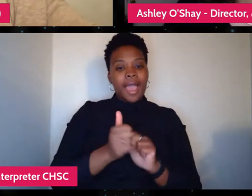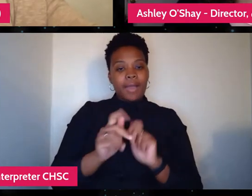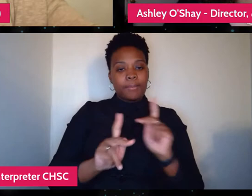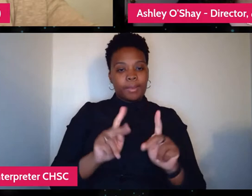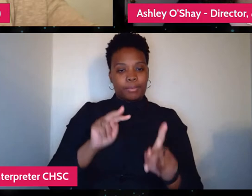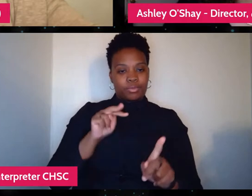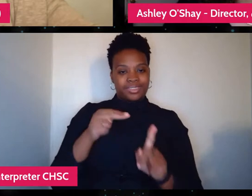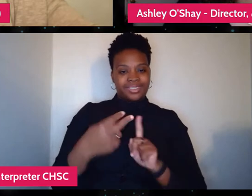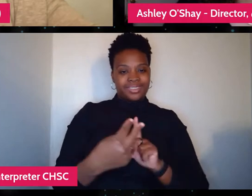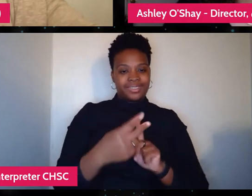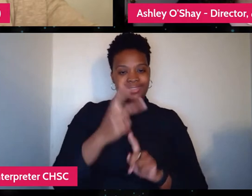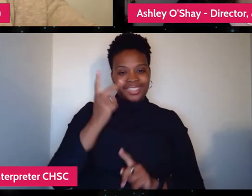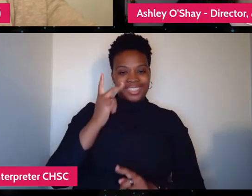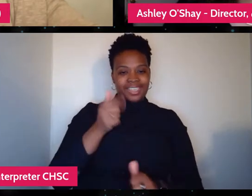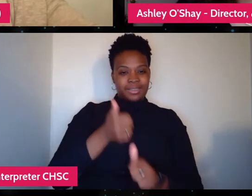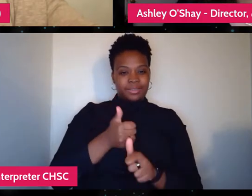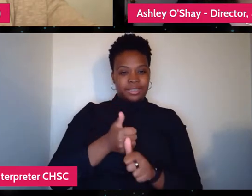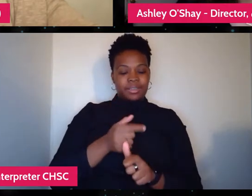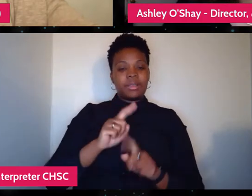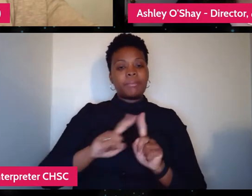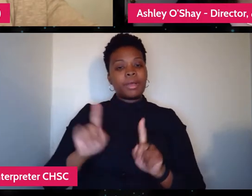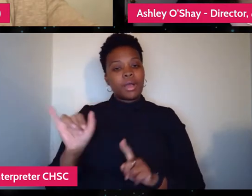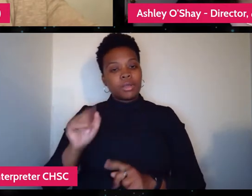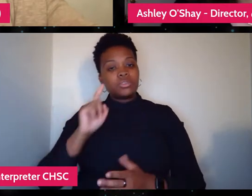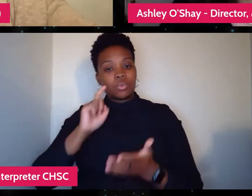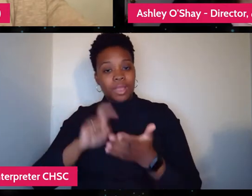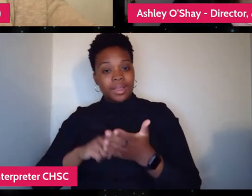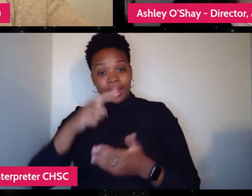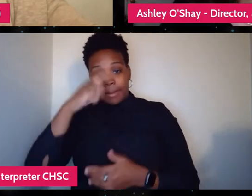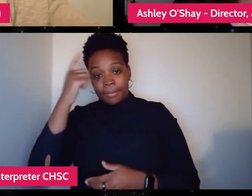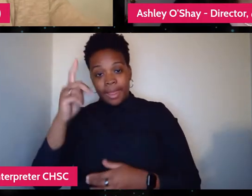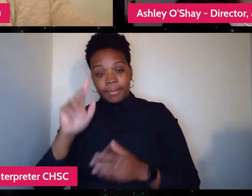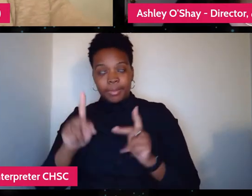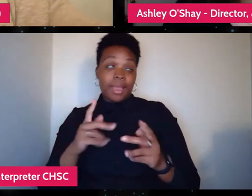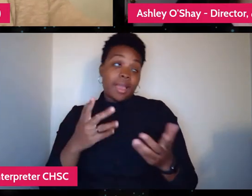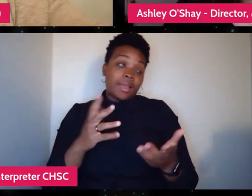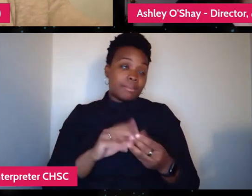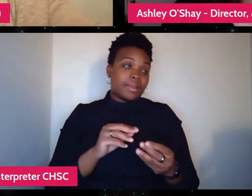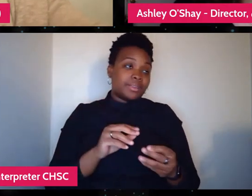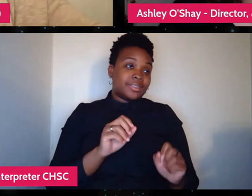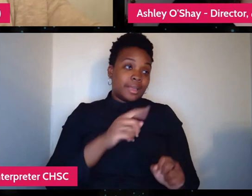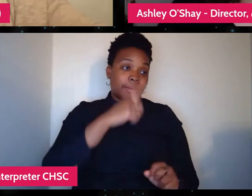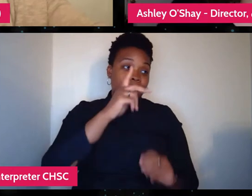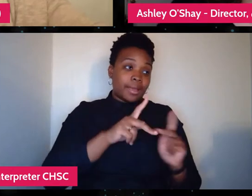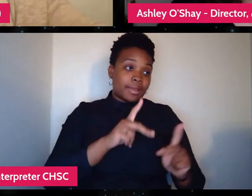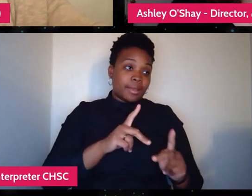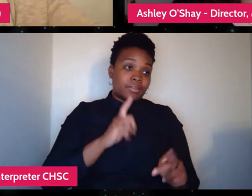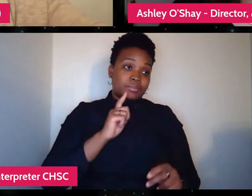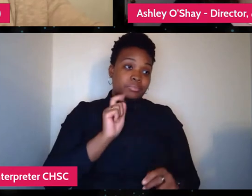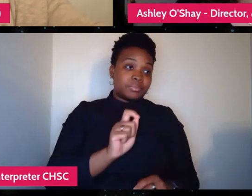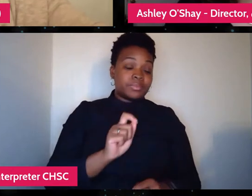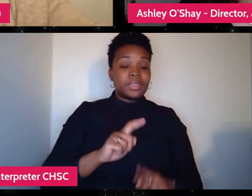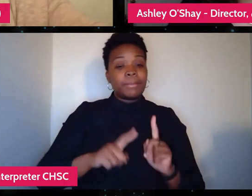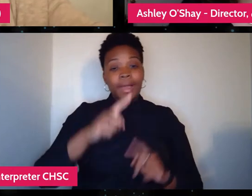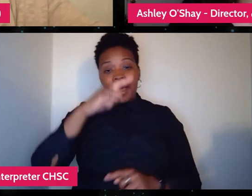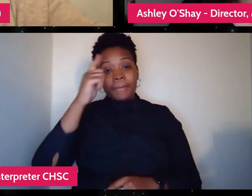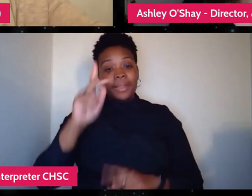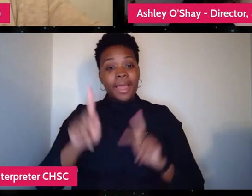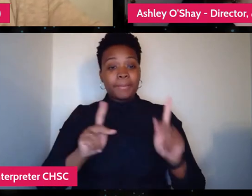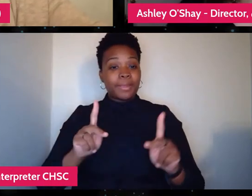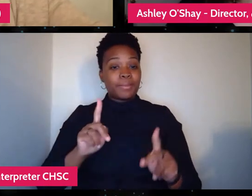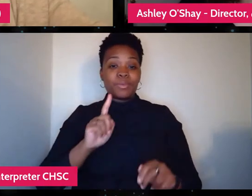like allowing them to recognize that, you know, I keep saying Black people because I guess that's what it is. Black people are extremely beautiful